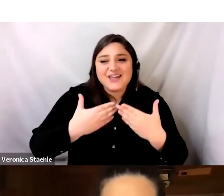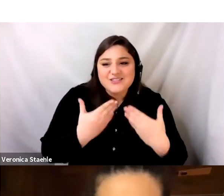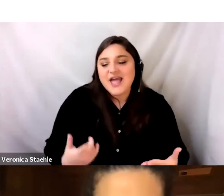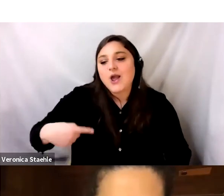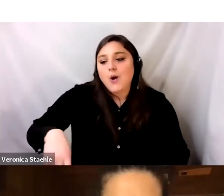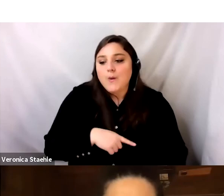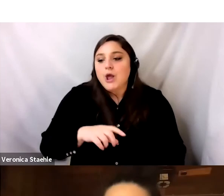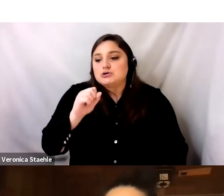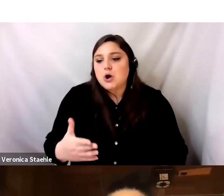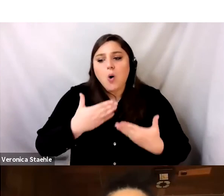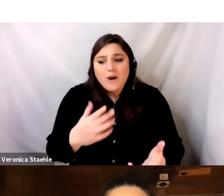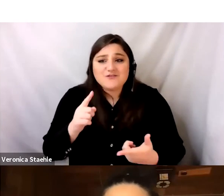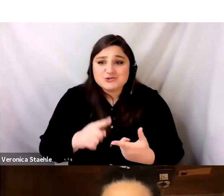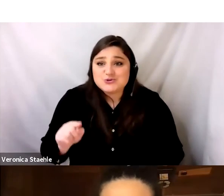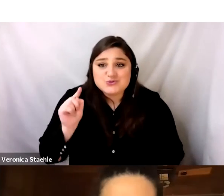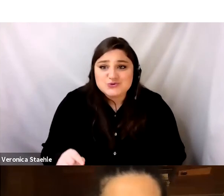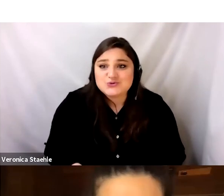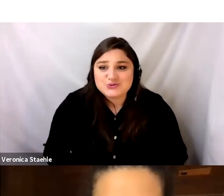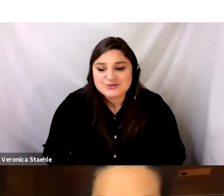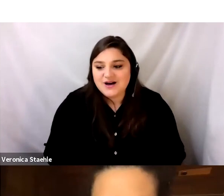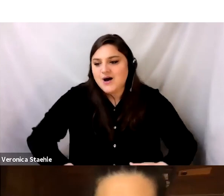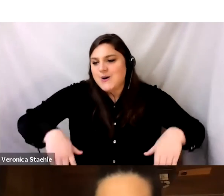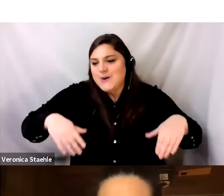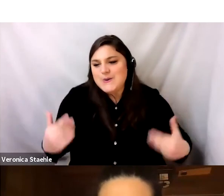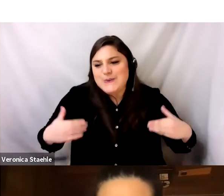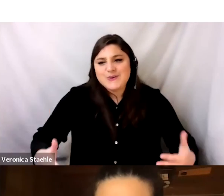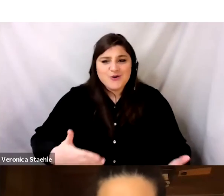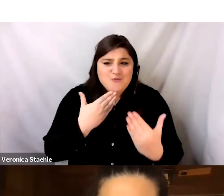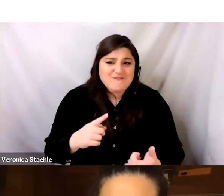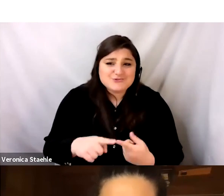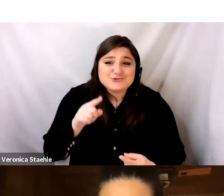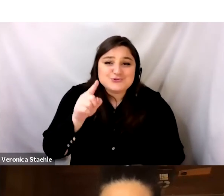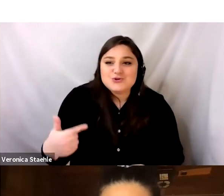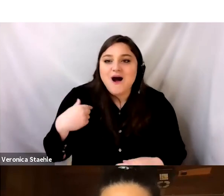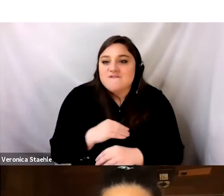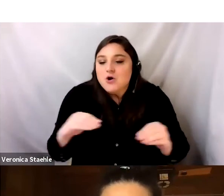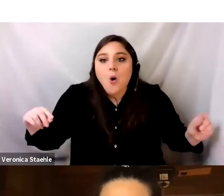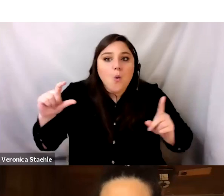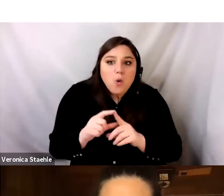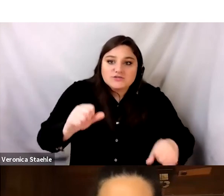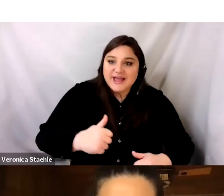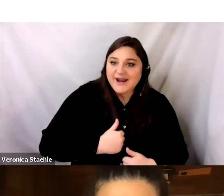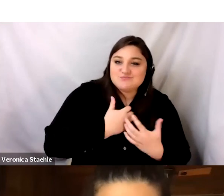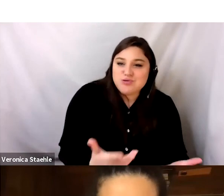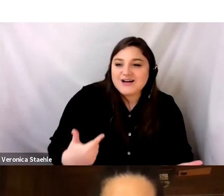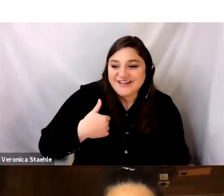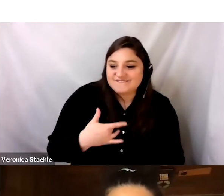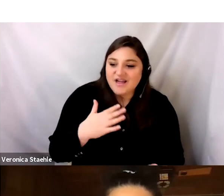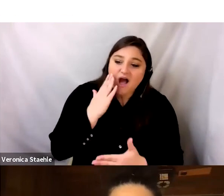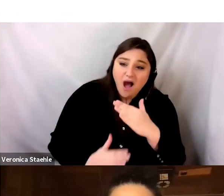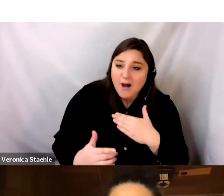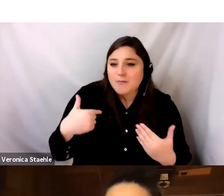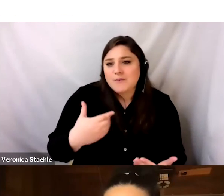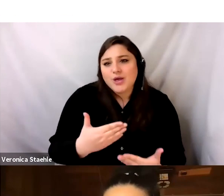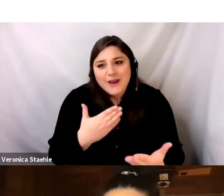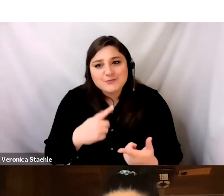so indebted to you. So grateful. There's no words I can express. I am so humbled. I am so grateful. Thank